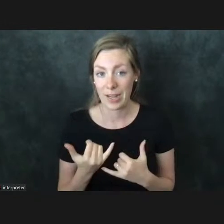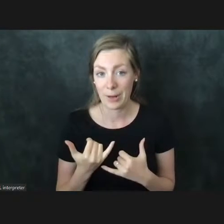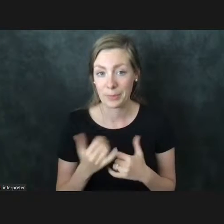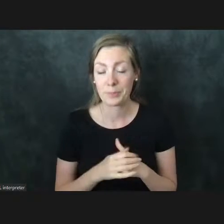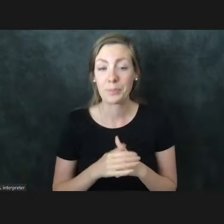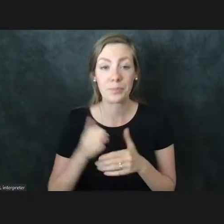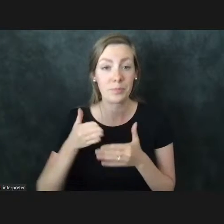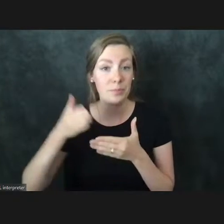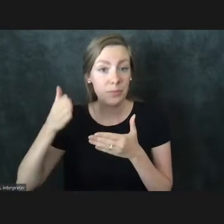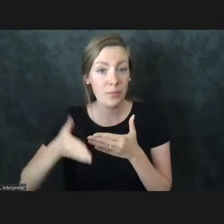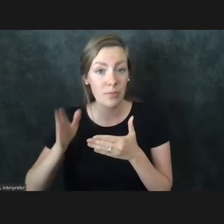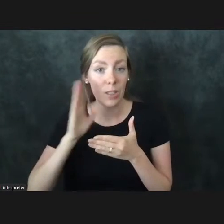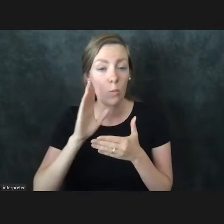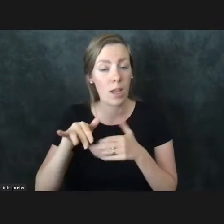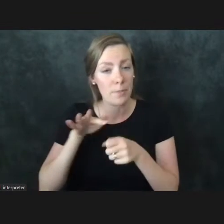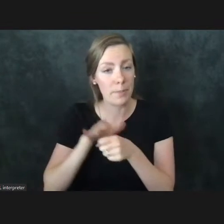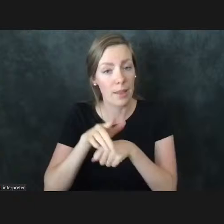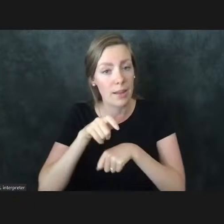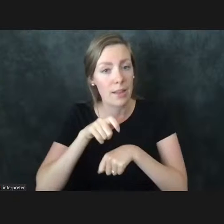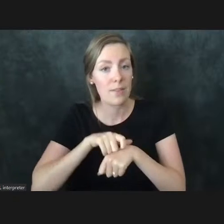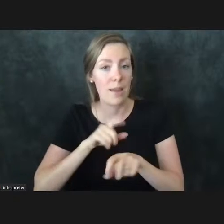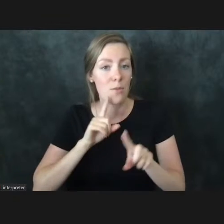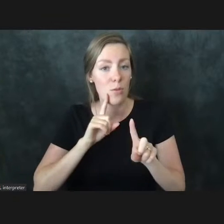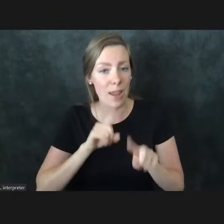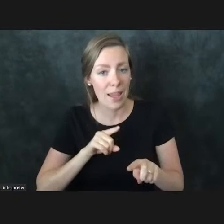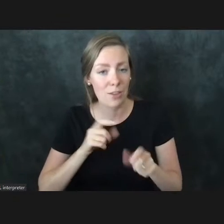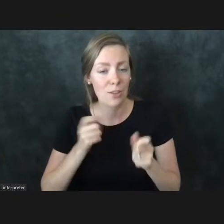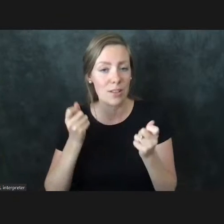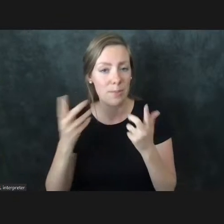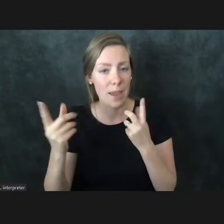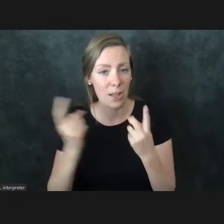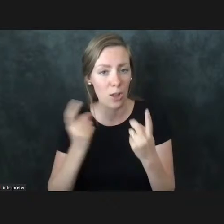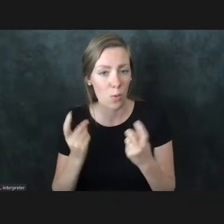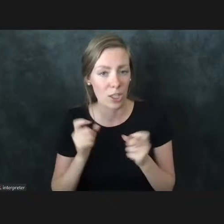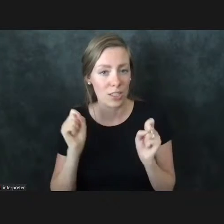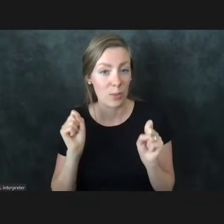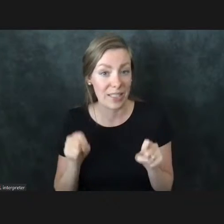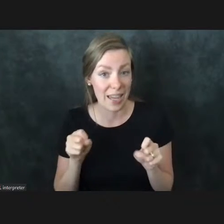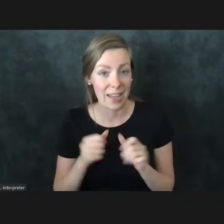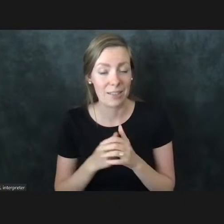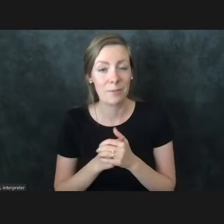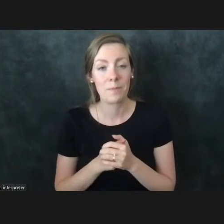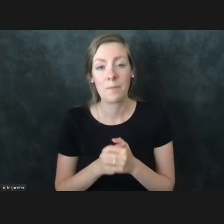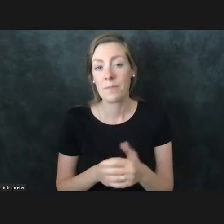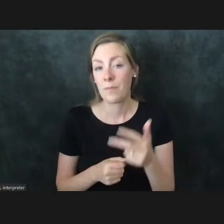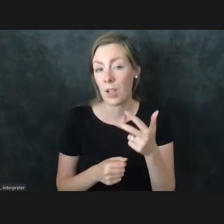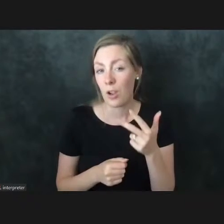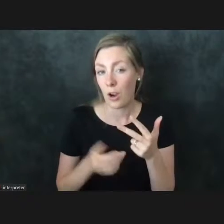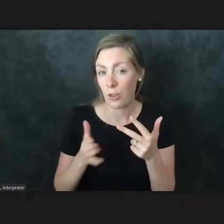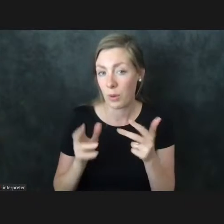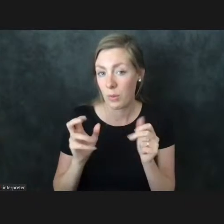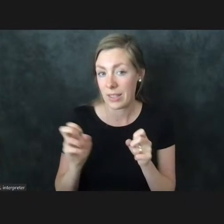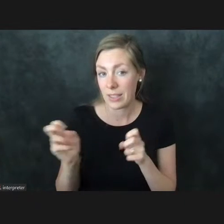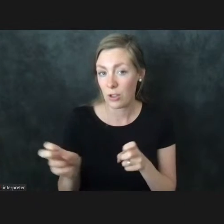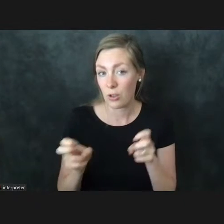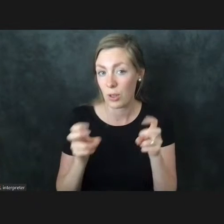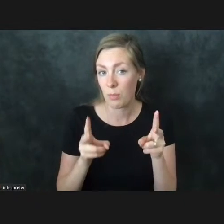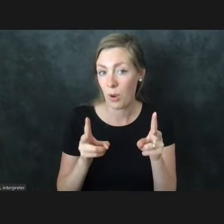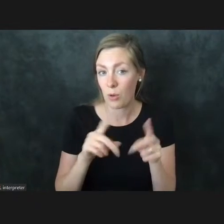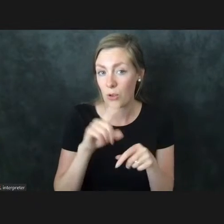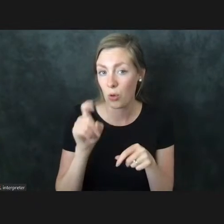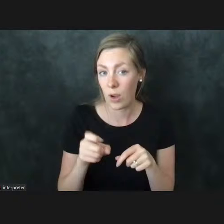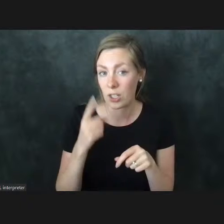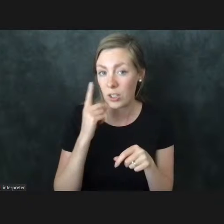end, we'll have made time to answer as many of your questions as we can. There are three ways that you can pose questions for our